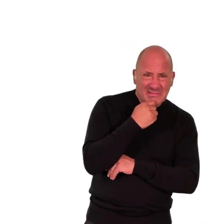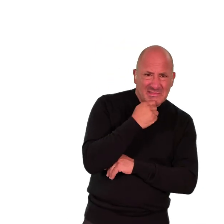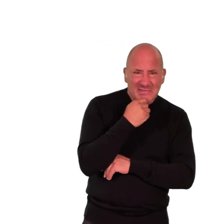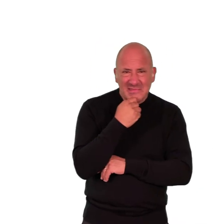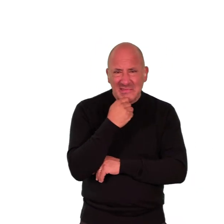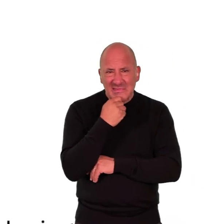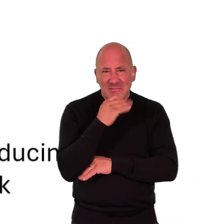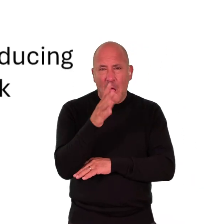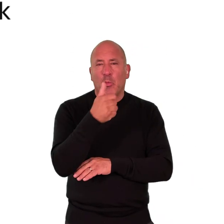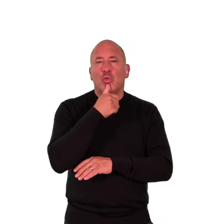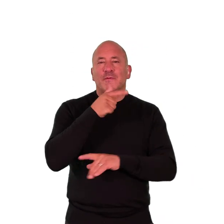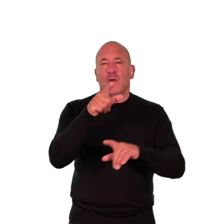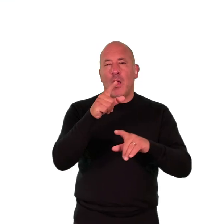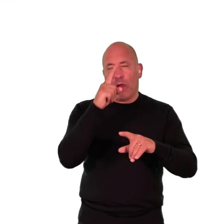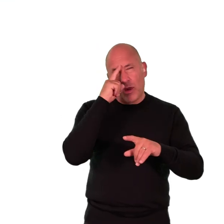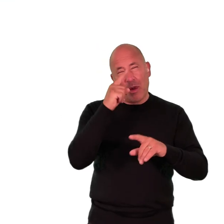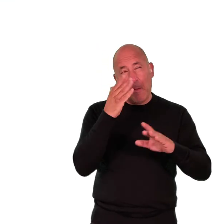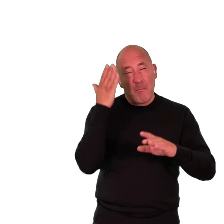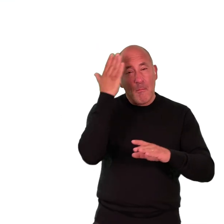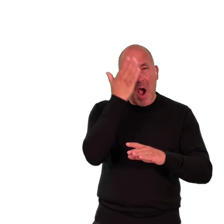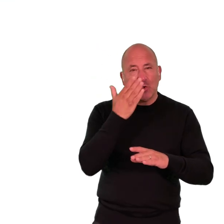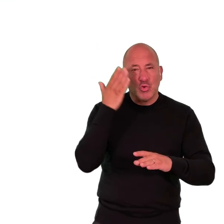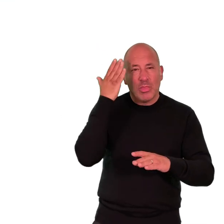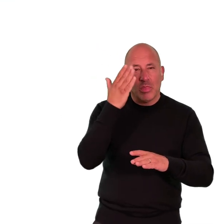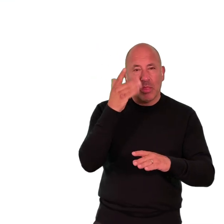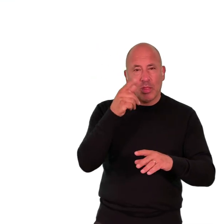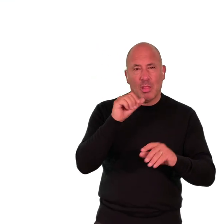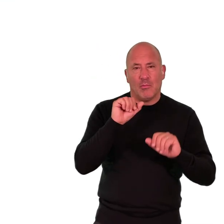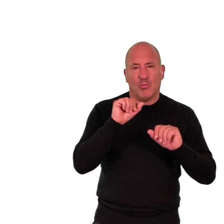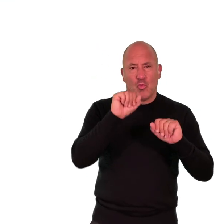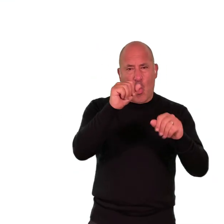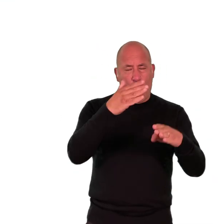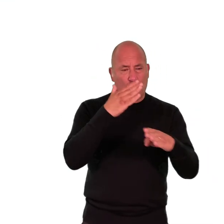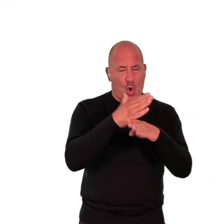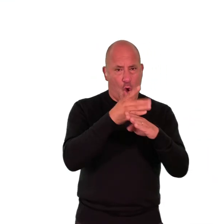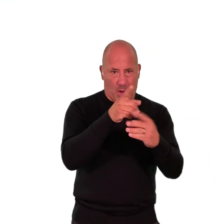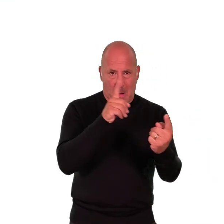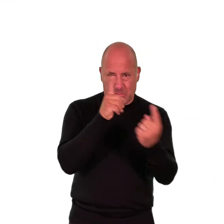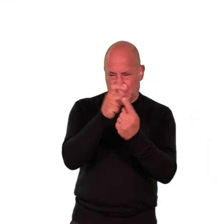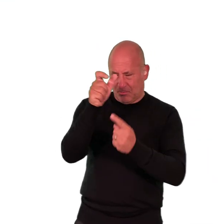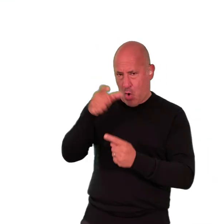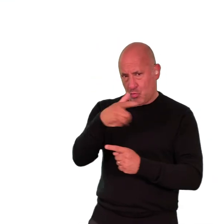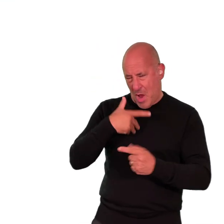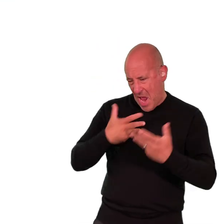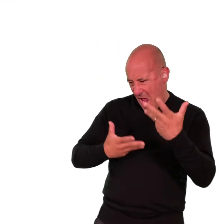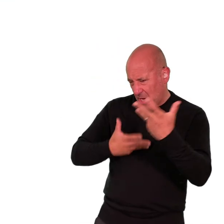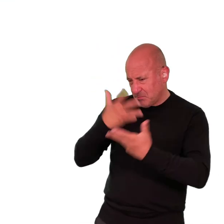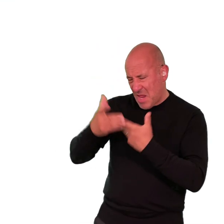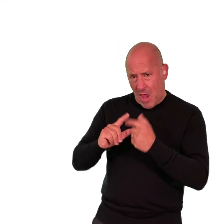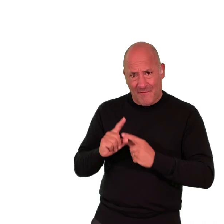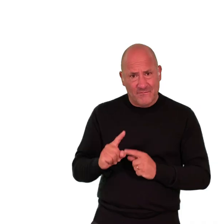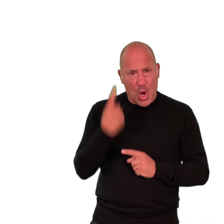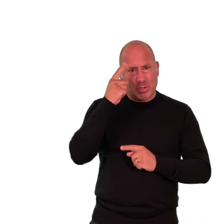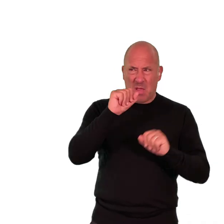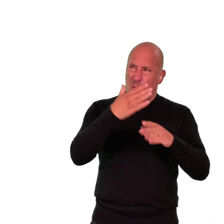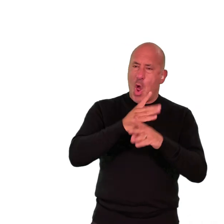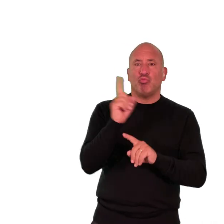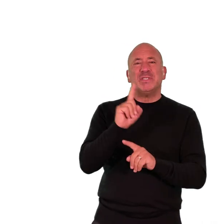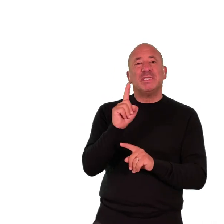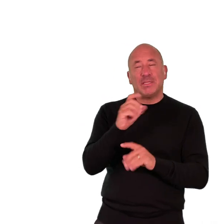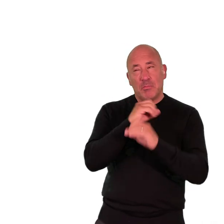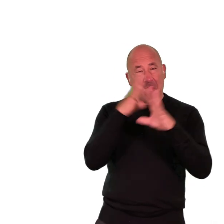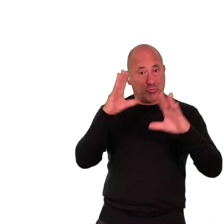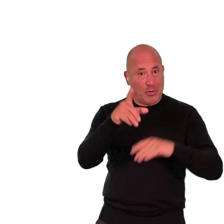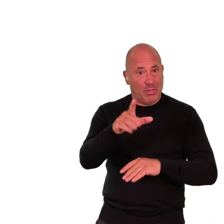be helpful to imagine you're introducing someone to your work for the first time. What would you show them or play them? What's the